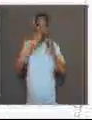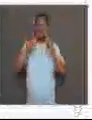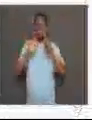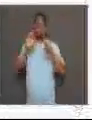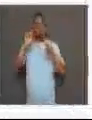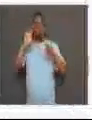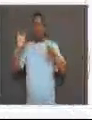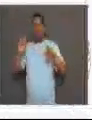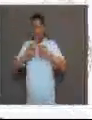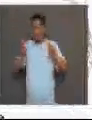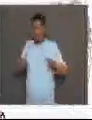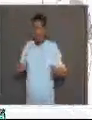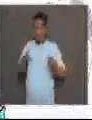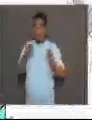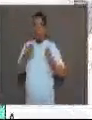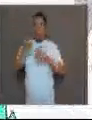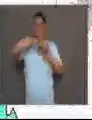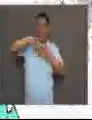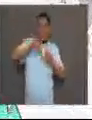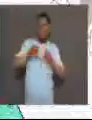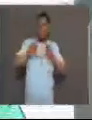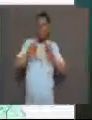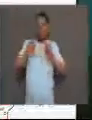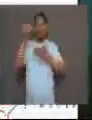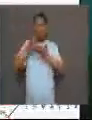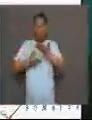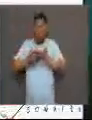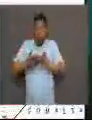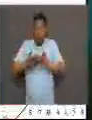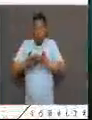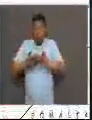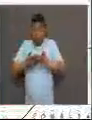scales and aerial extents of the maps.